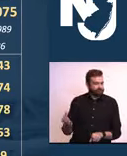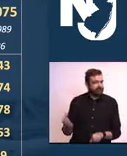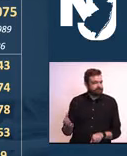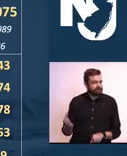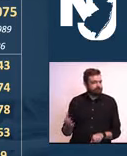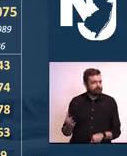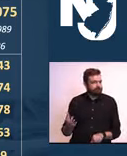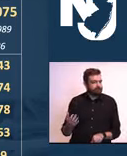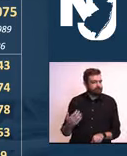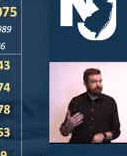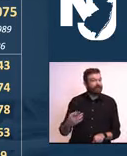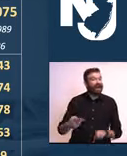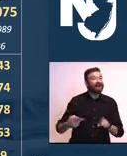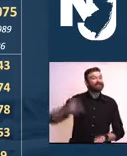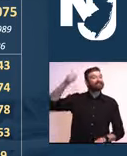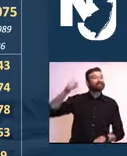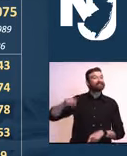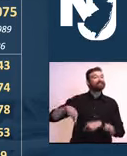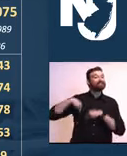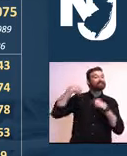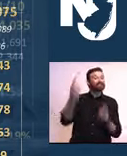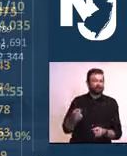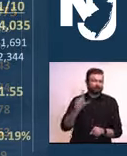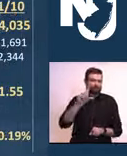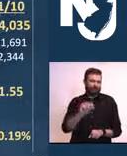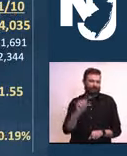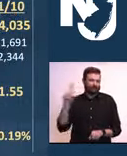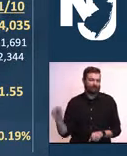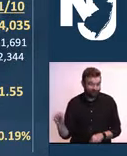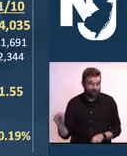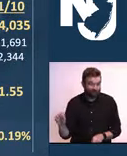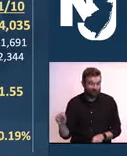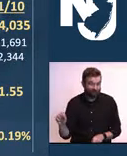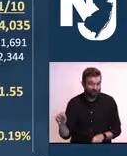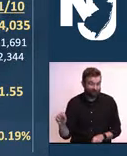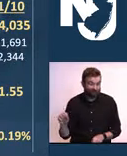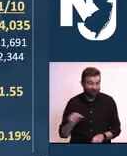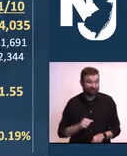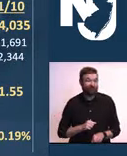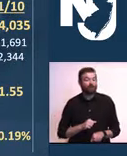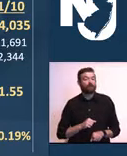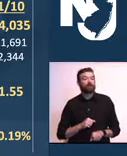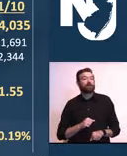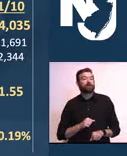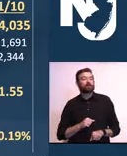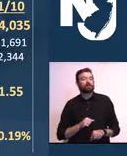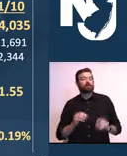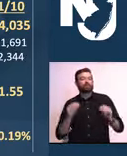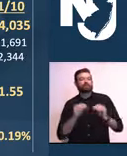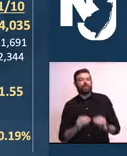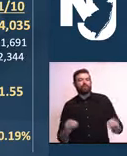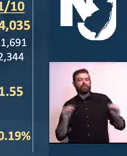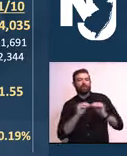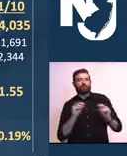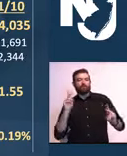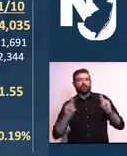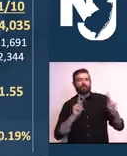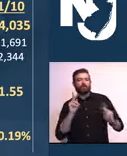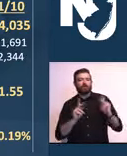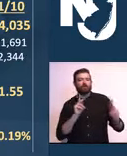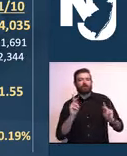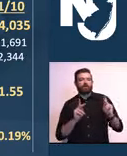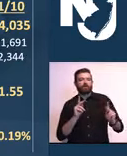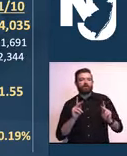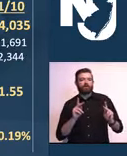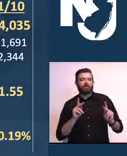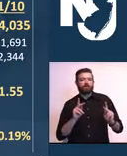of 2020. We're also recording more cases day to day, switching from hospitalization to cases